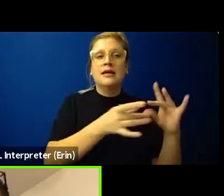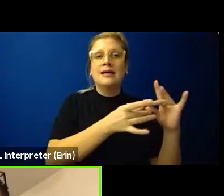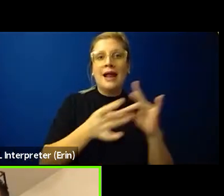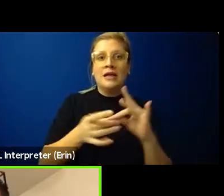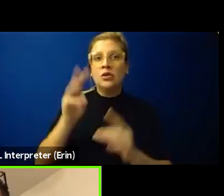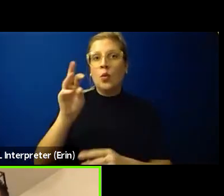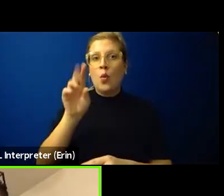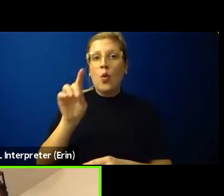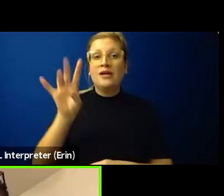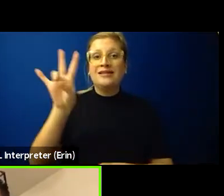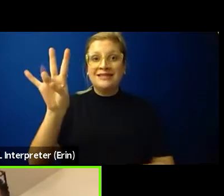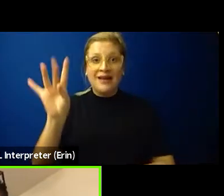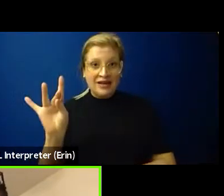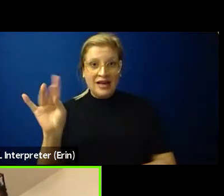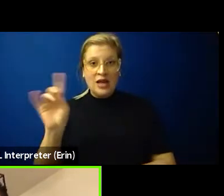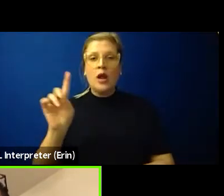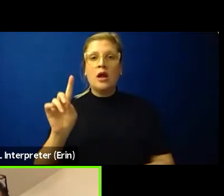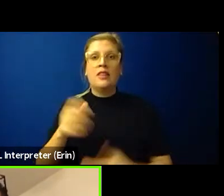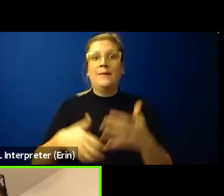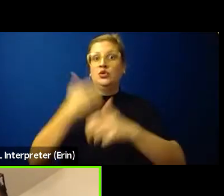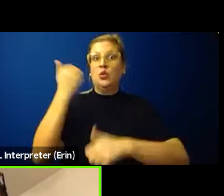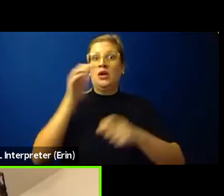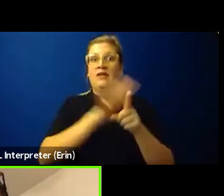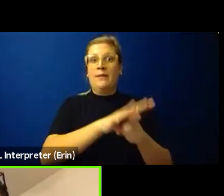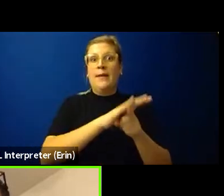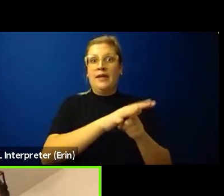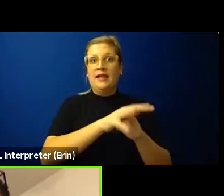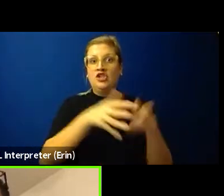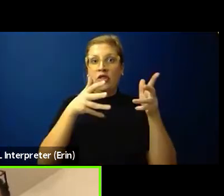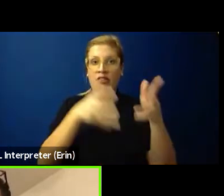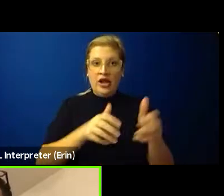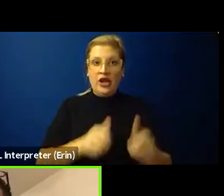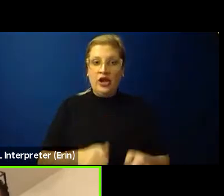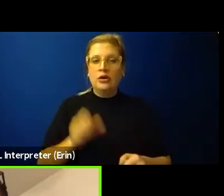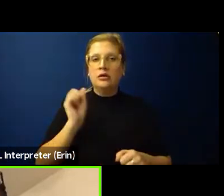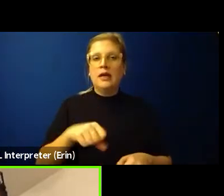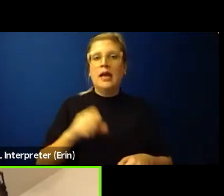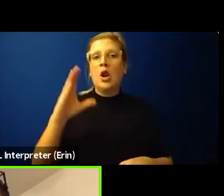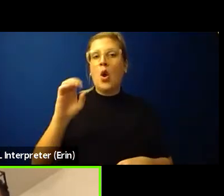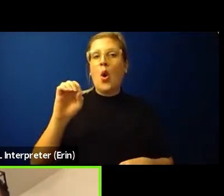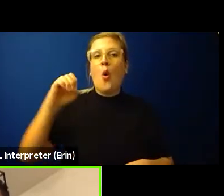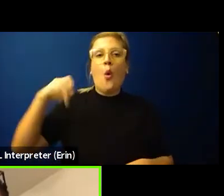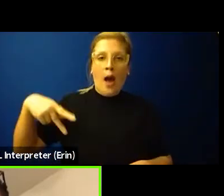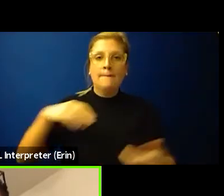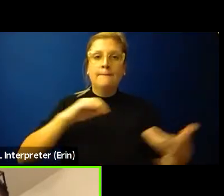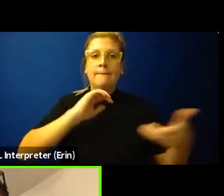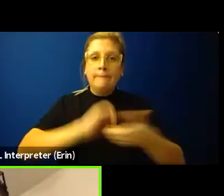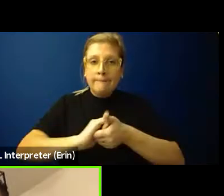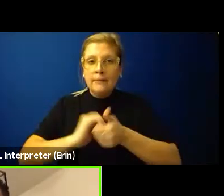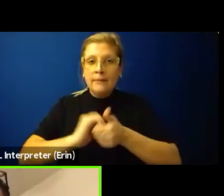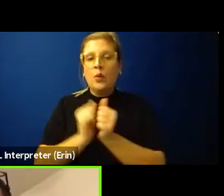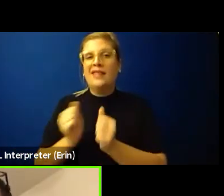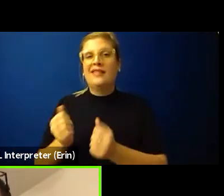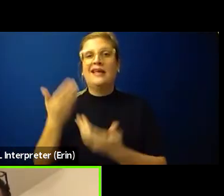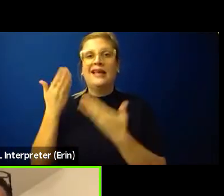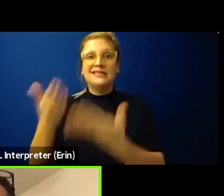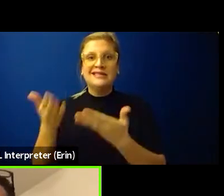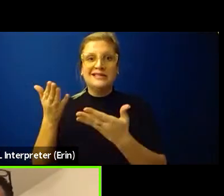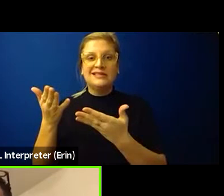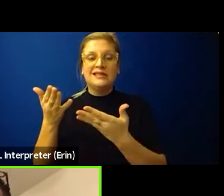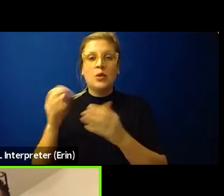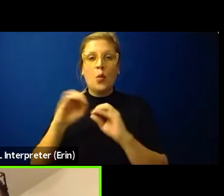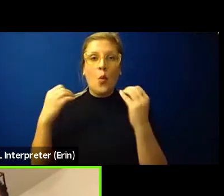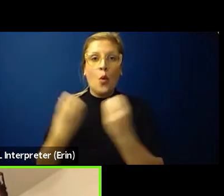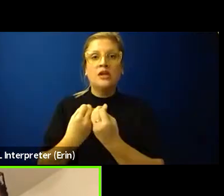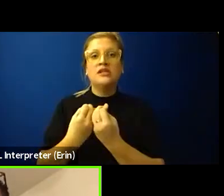8, where the majority of our population is located, so that we could maybe co-opt or partner with existing organizations that are providing like behavioral